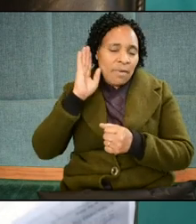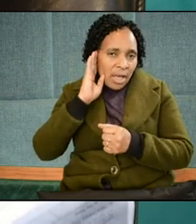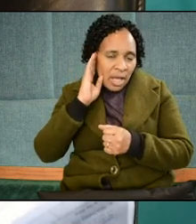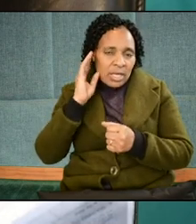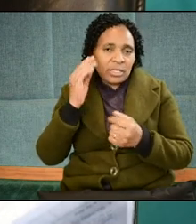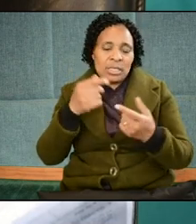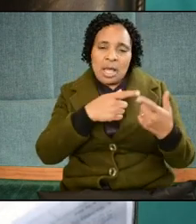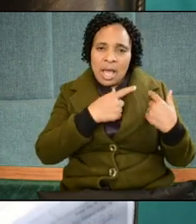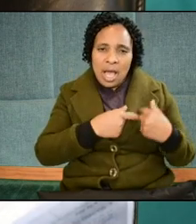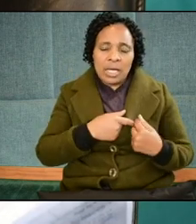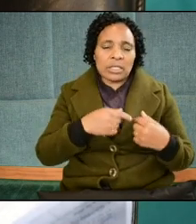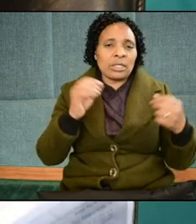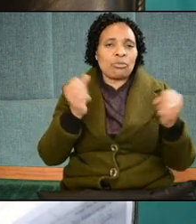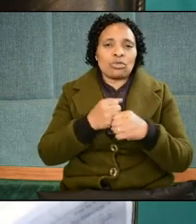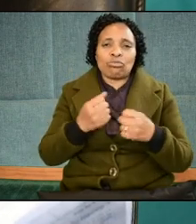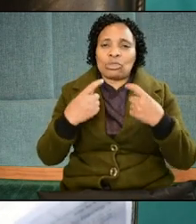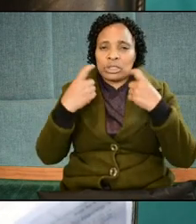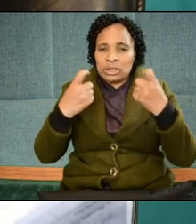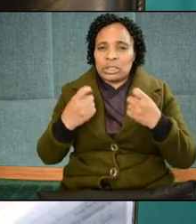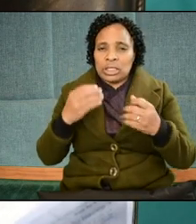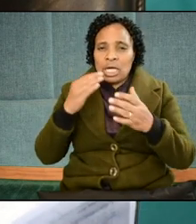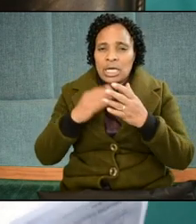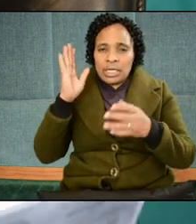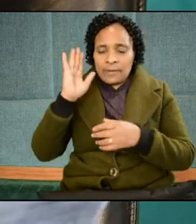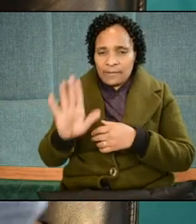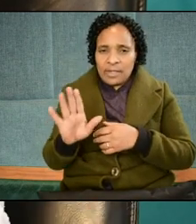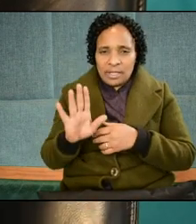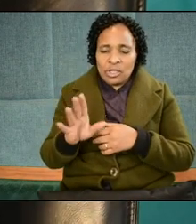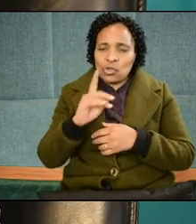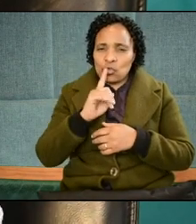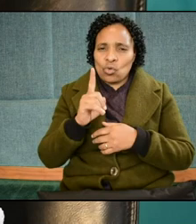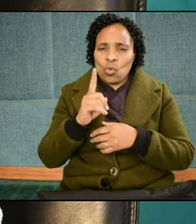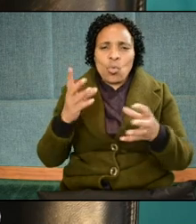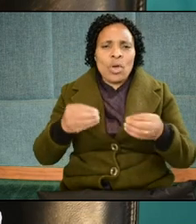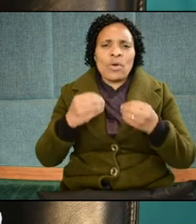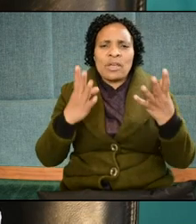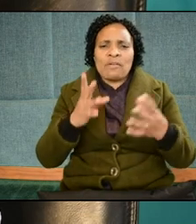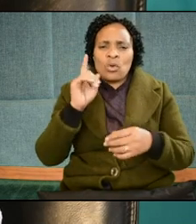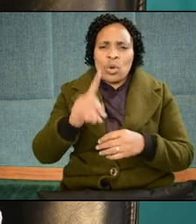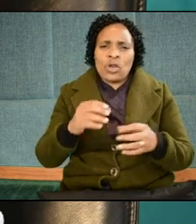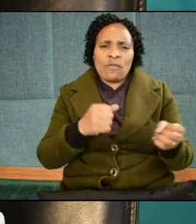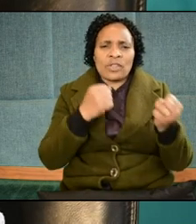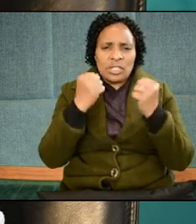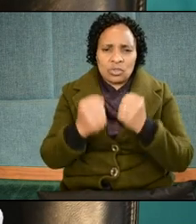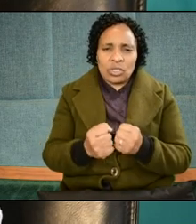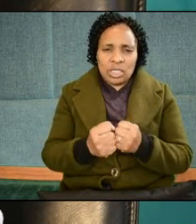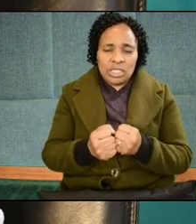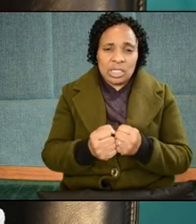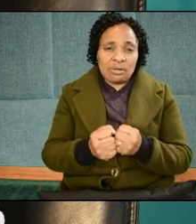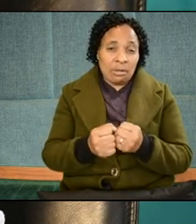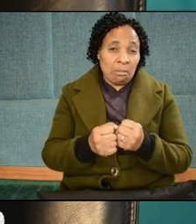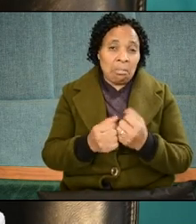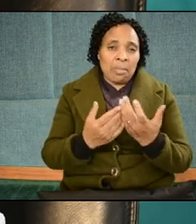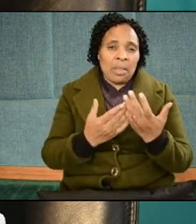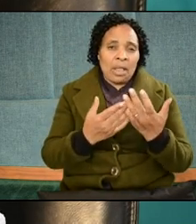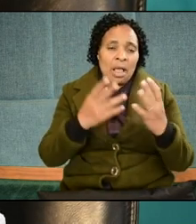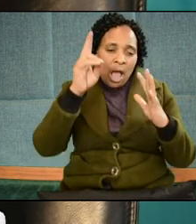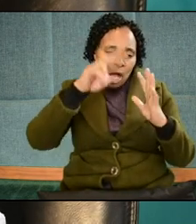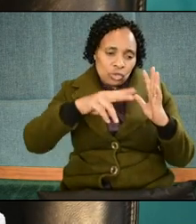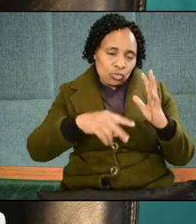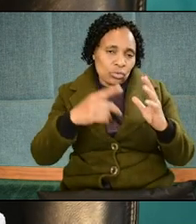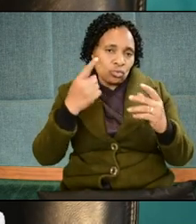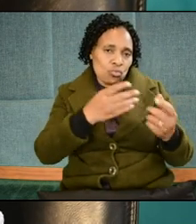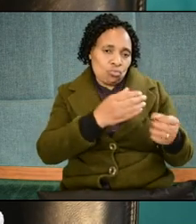heart, that I might not sin against thee. And so we're given one of the strongest fortitudes for us to guard our